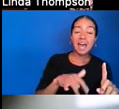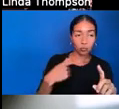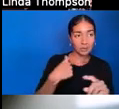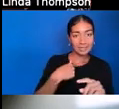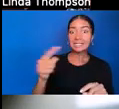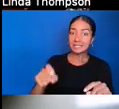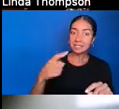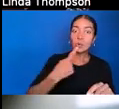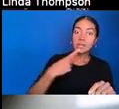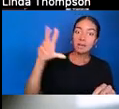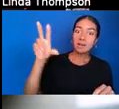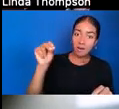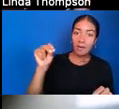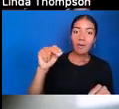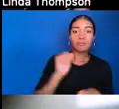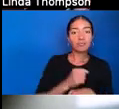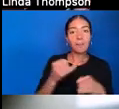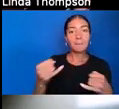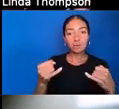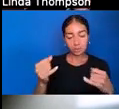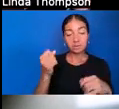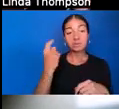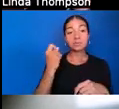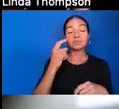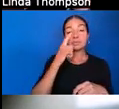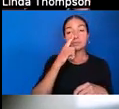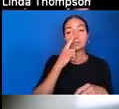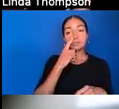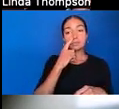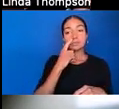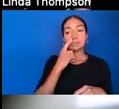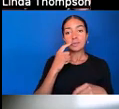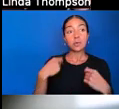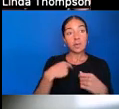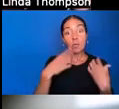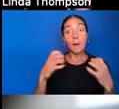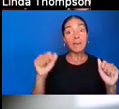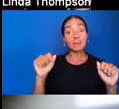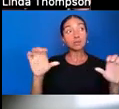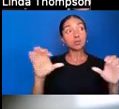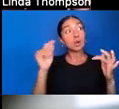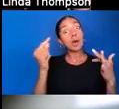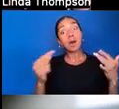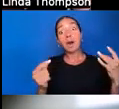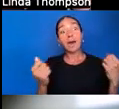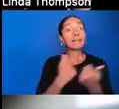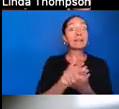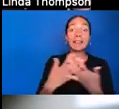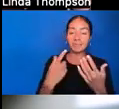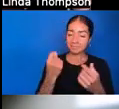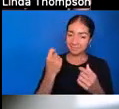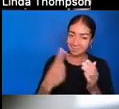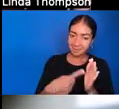no. We want to be able to do all of the things, but sometimes we need to say